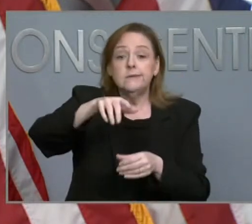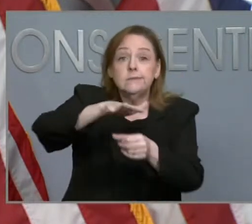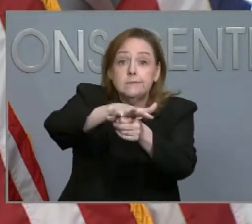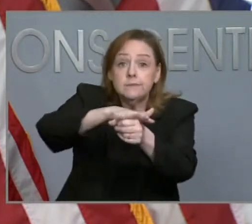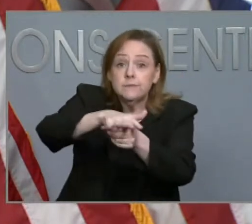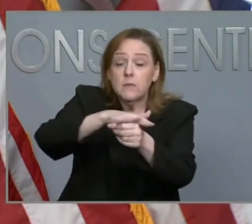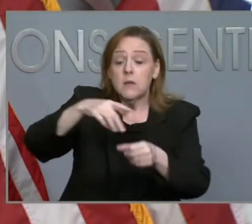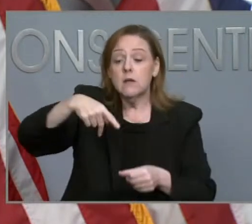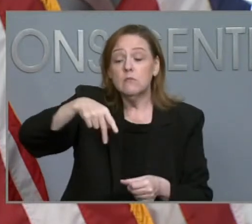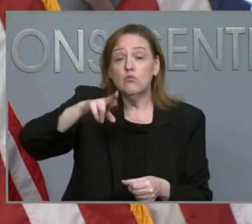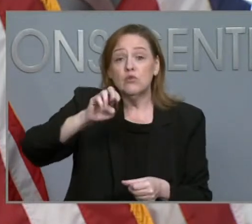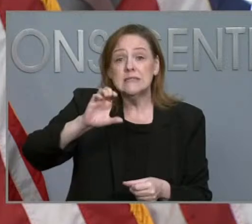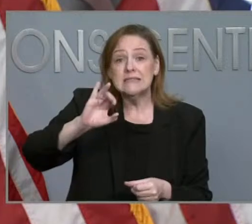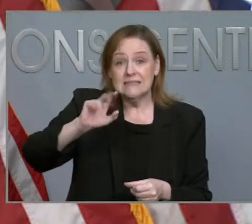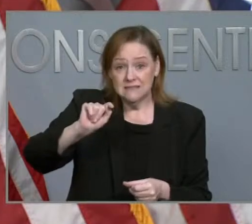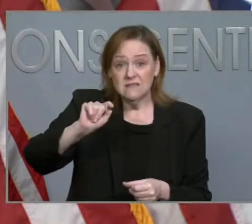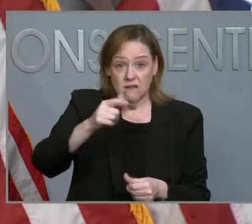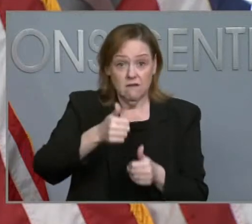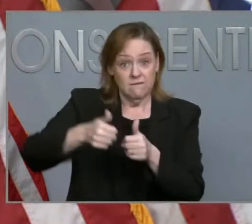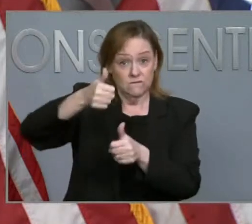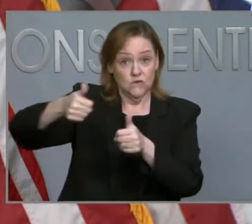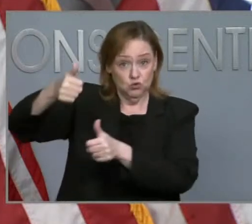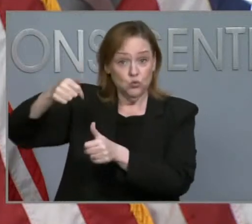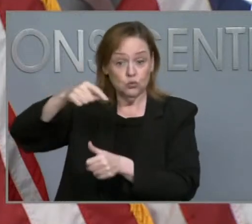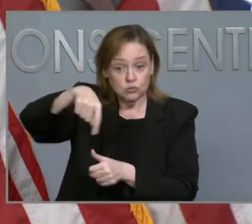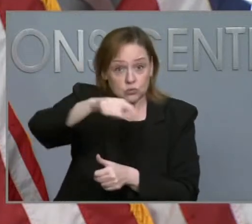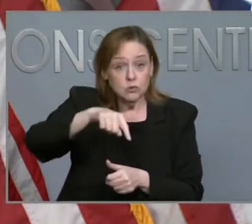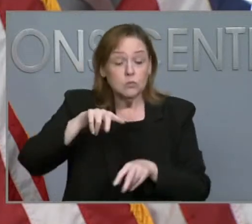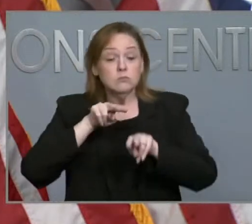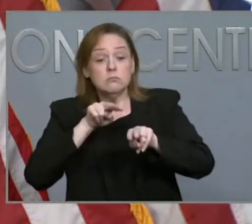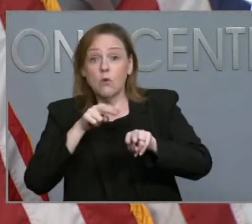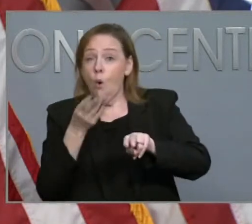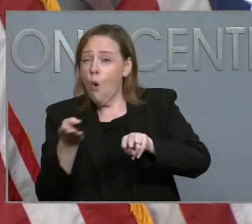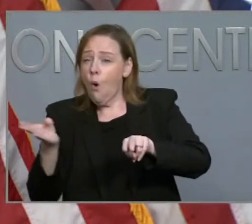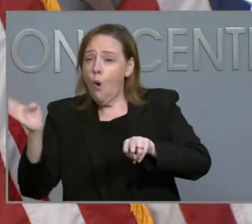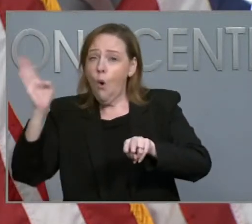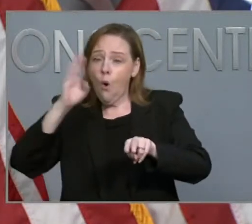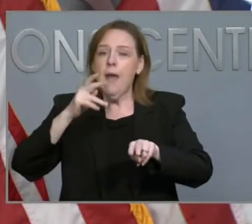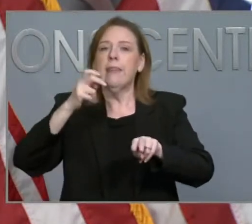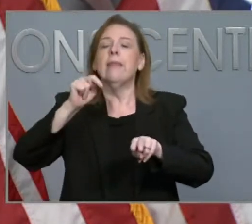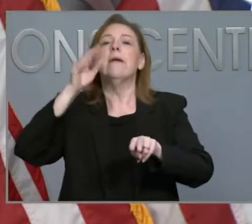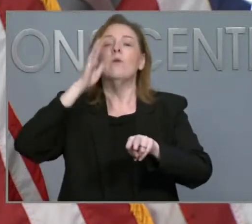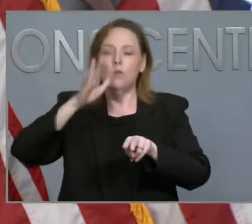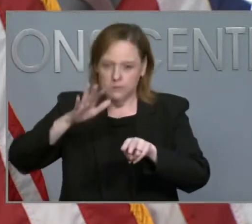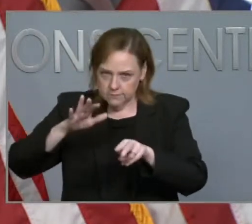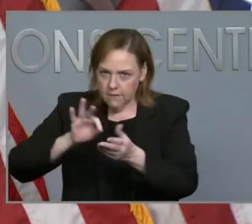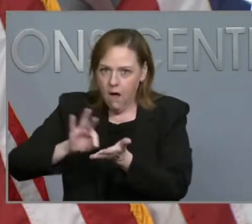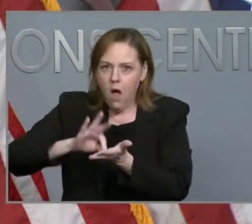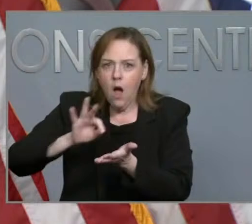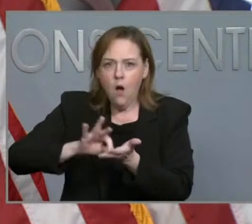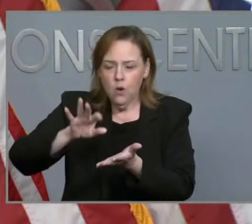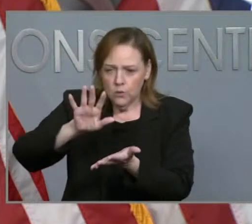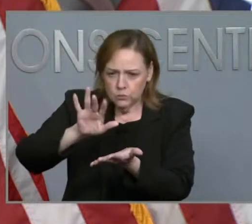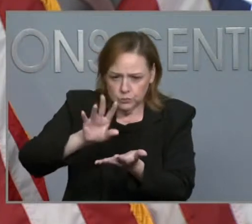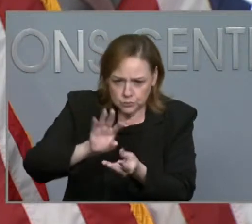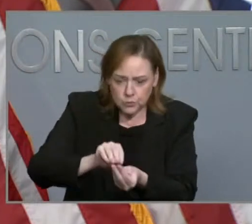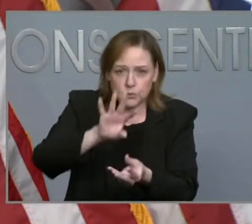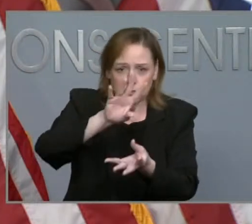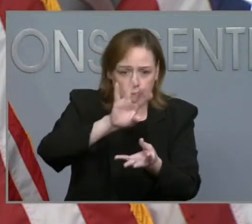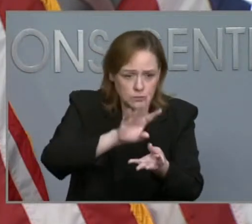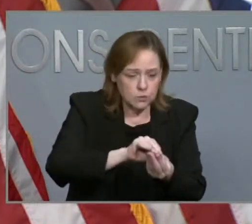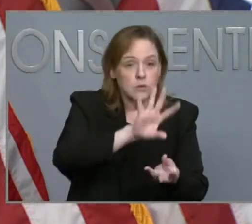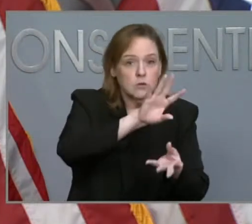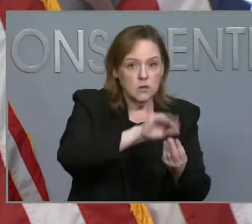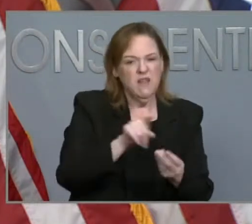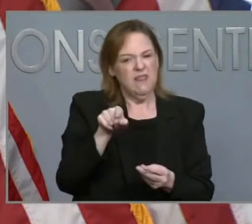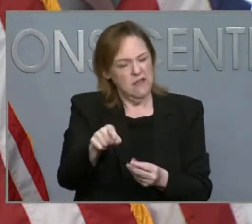been overseeing the voting sites, they are going to tabulate and sign off on those results tapes, and then they will be the ones who transport